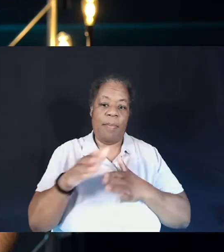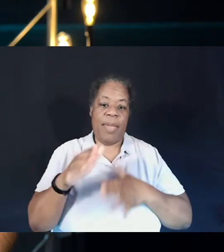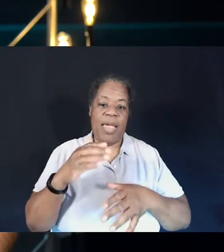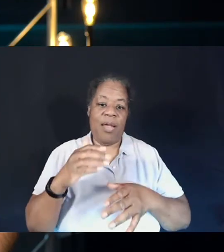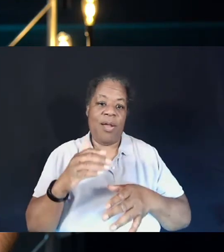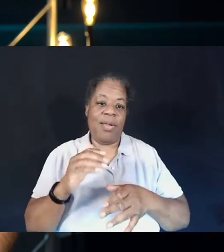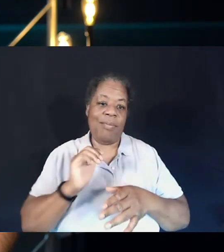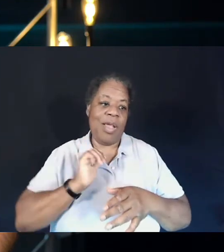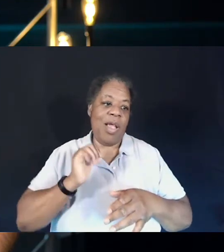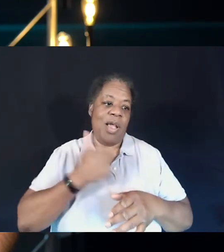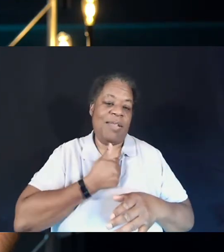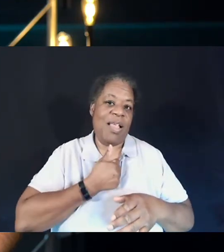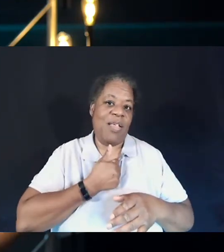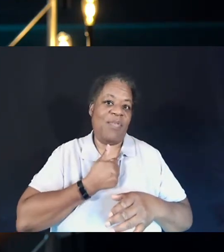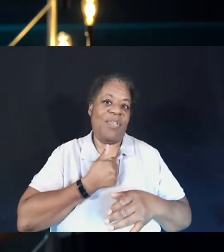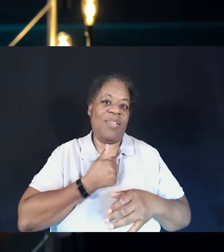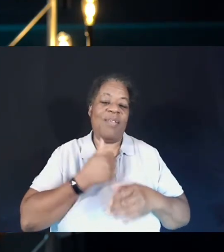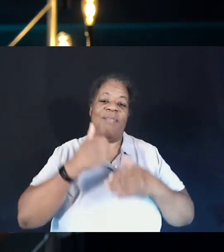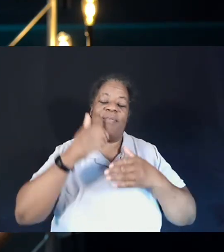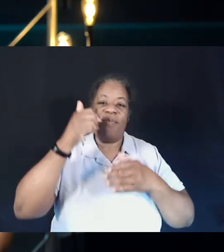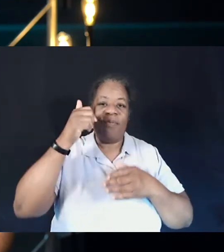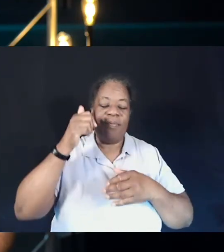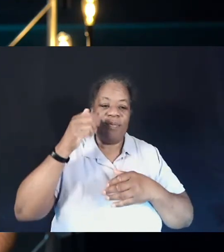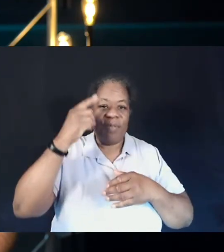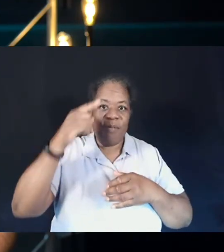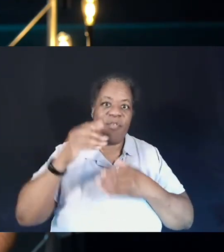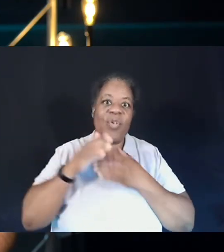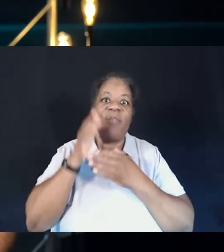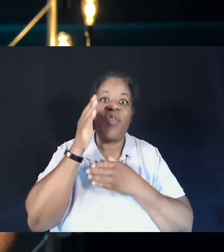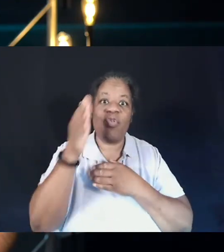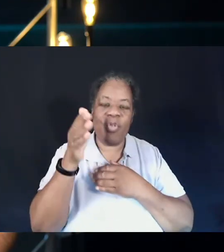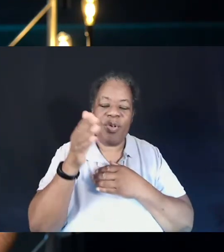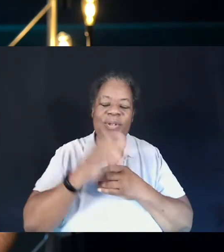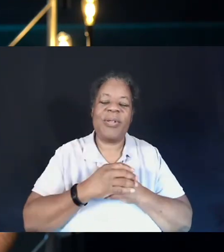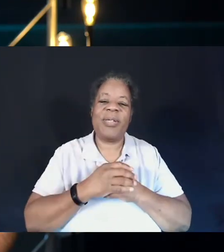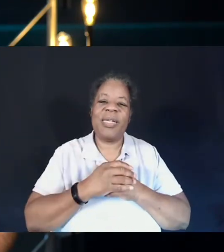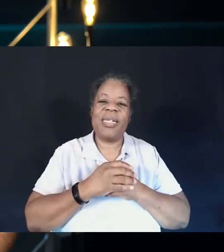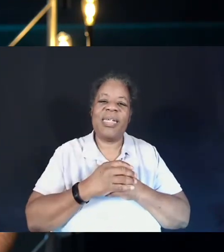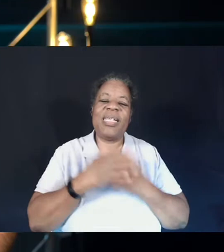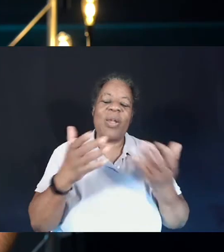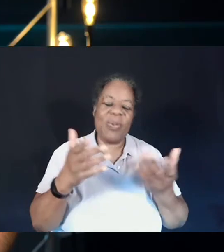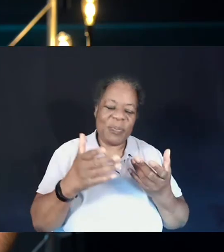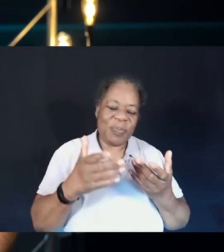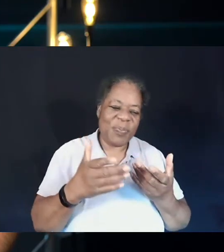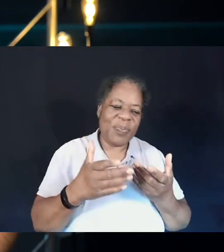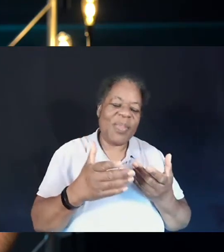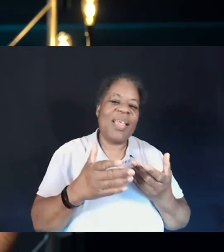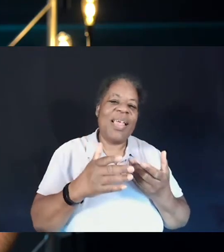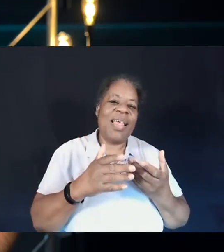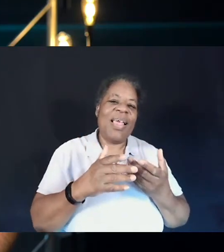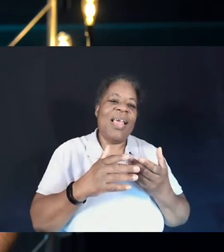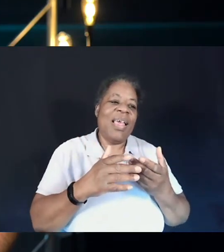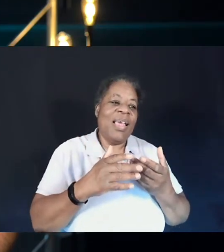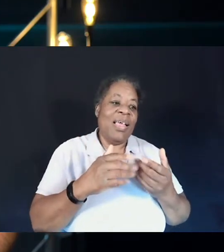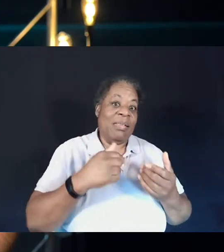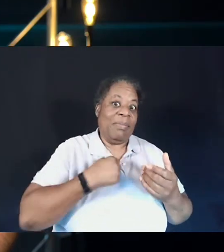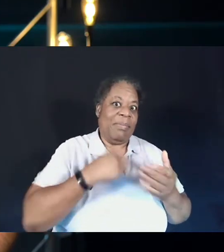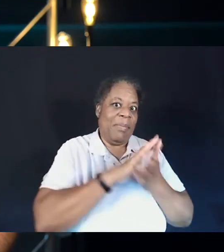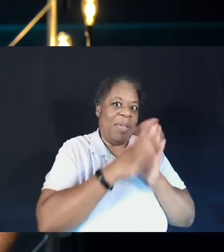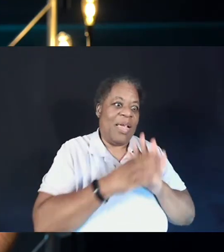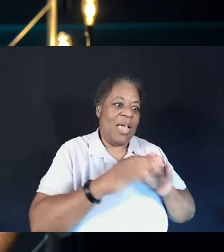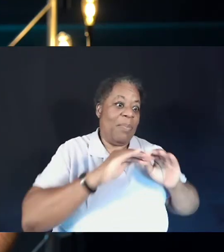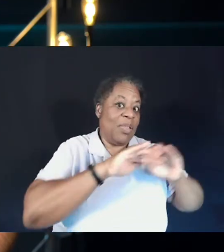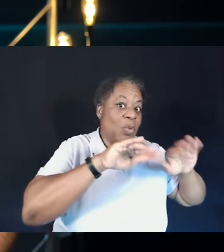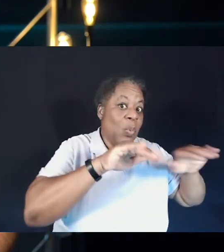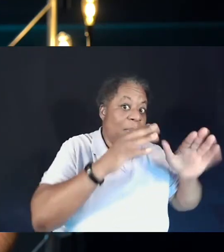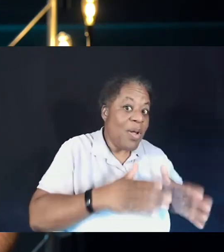47. So we'll come back to my question about whether I could become a swimmer or not later, but I want to take us first to a man in